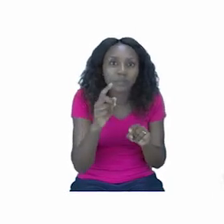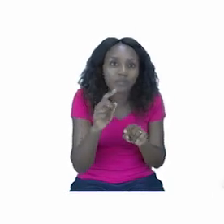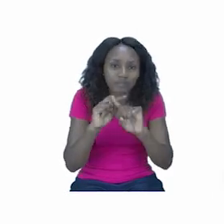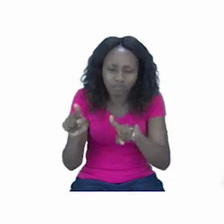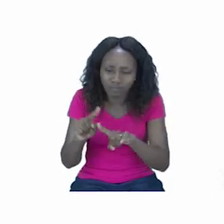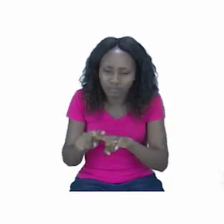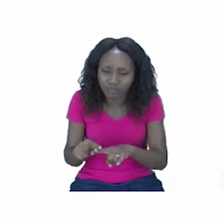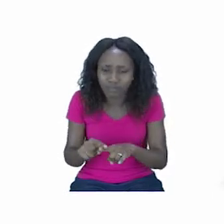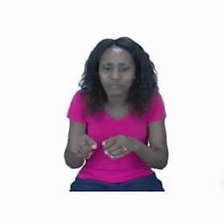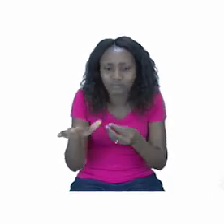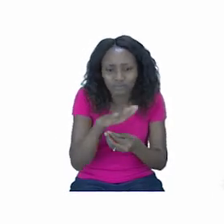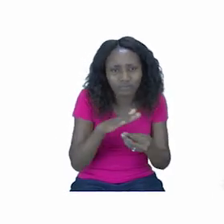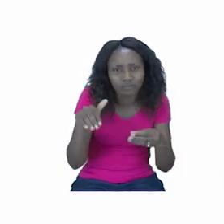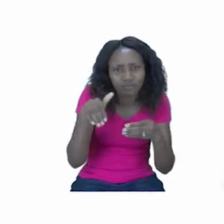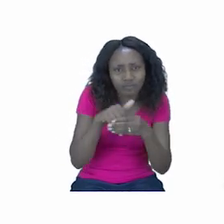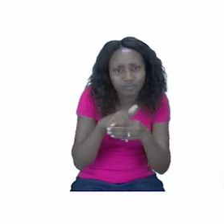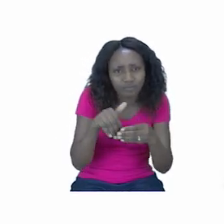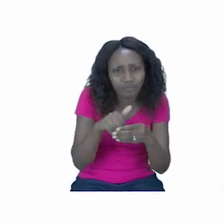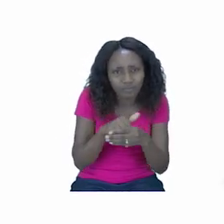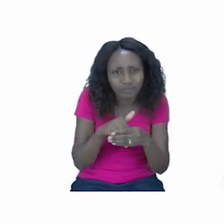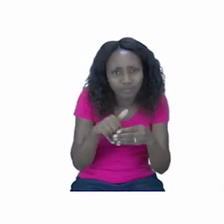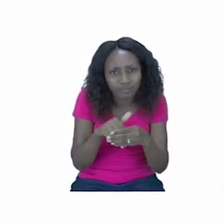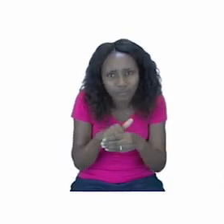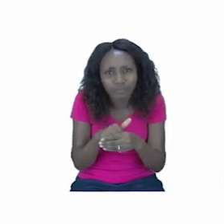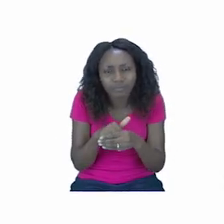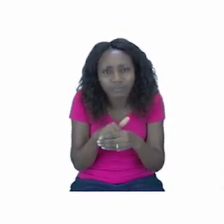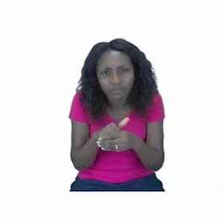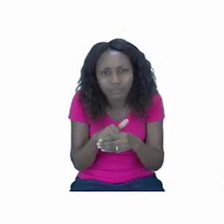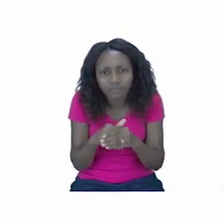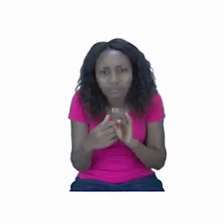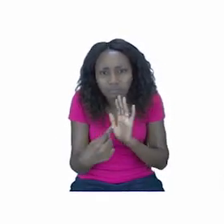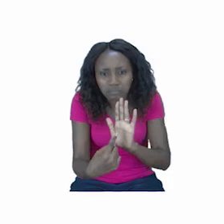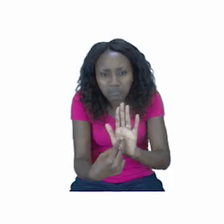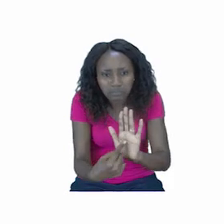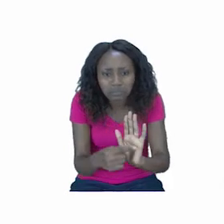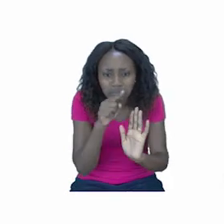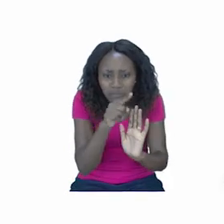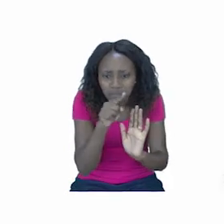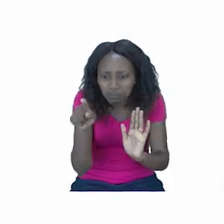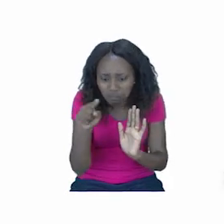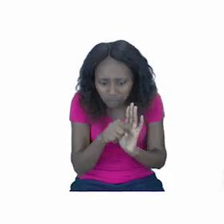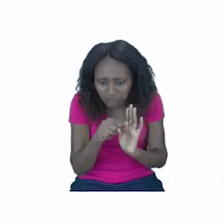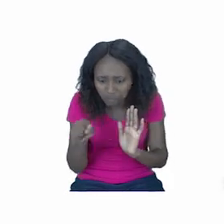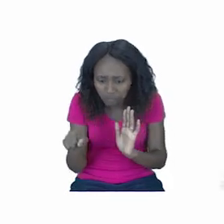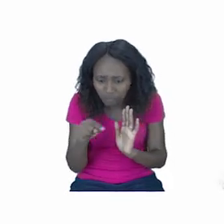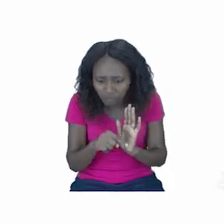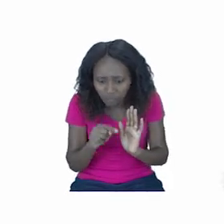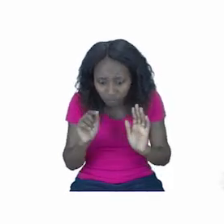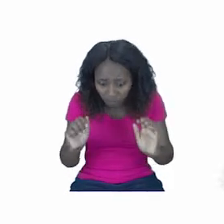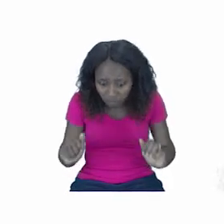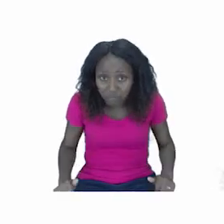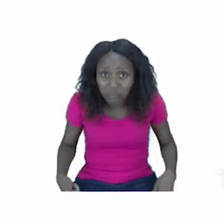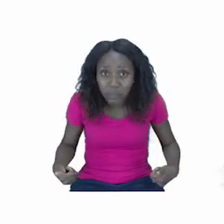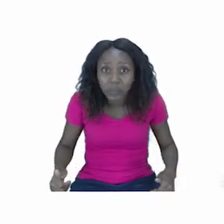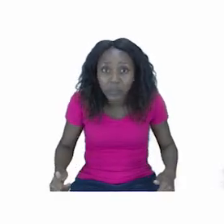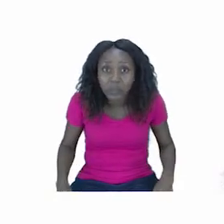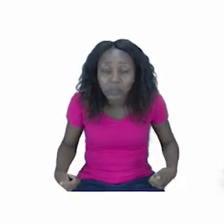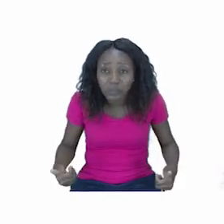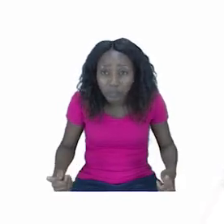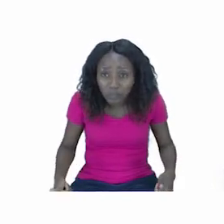members. Each one has been shown. We have a boy that is using the